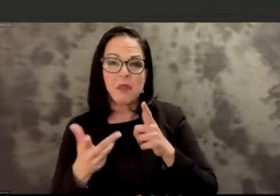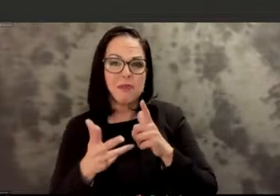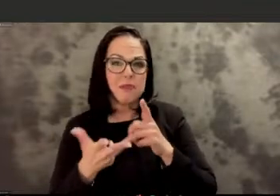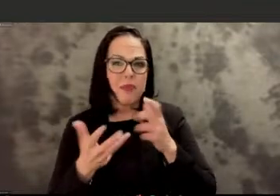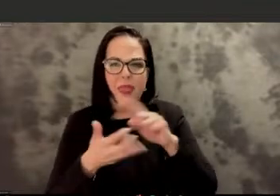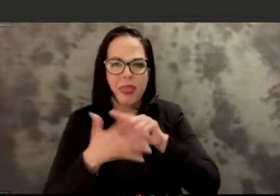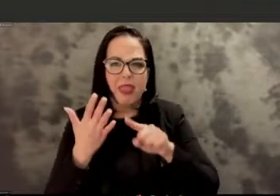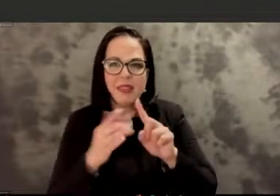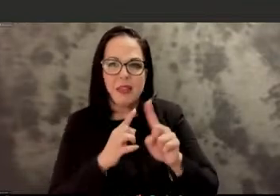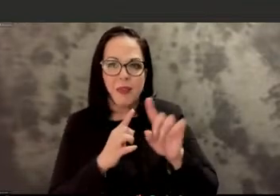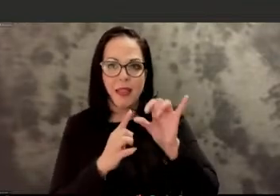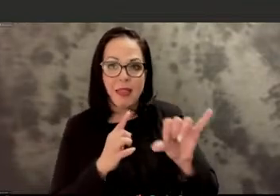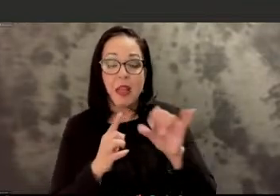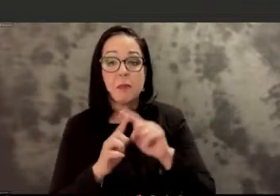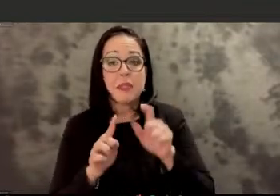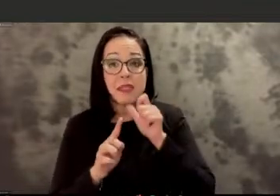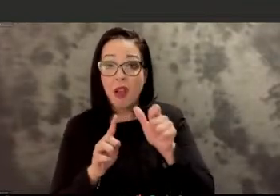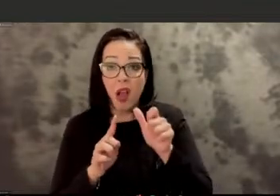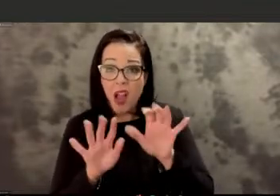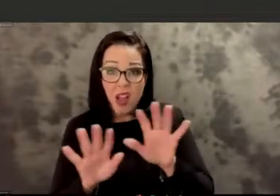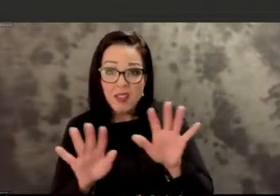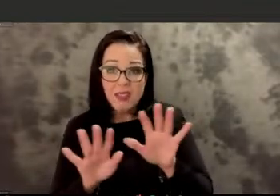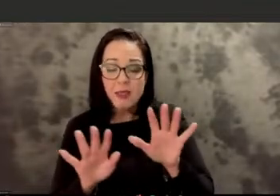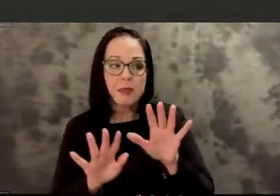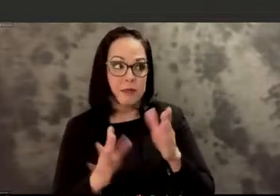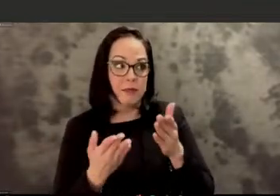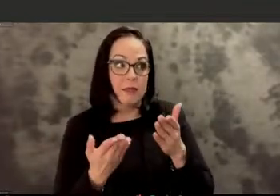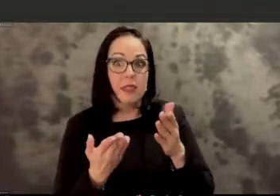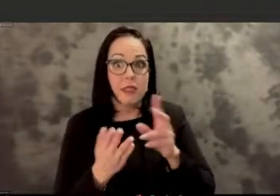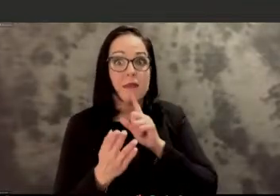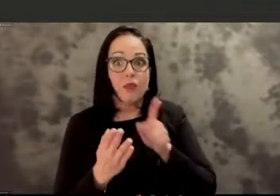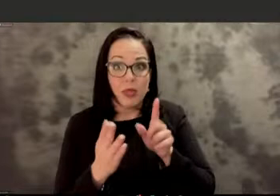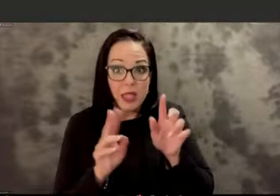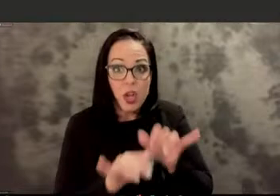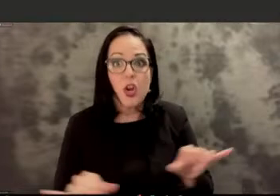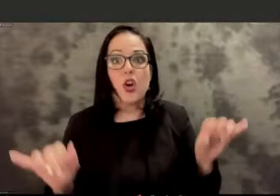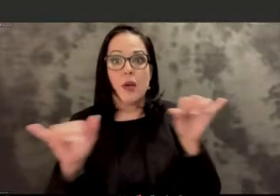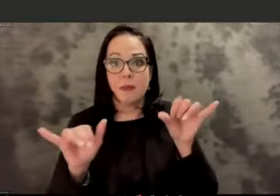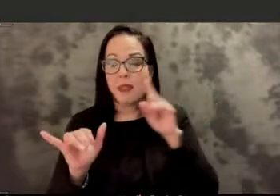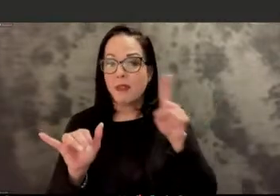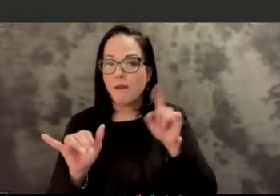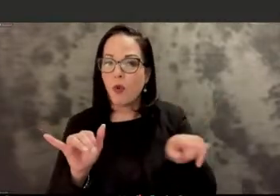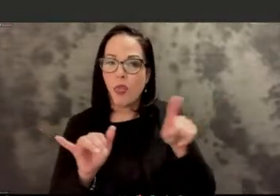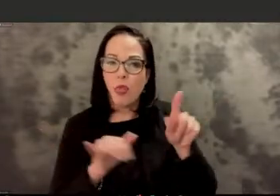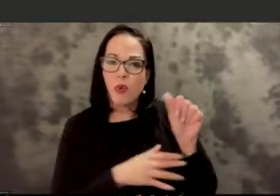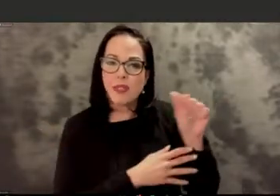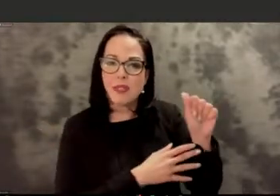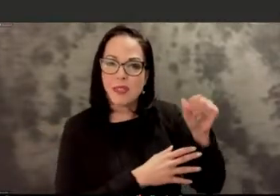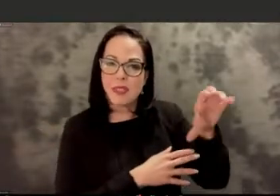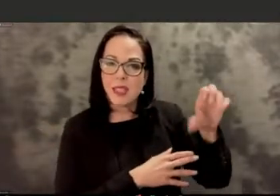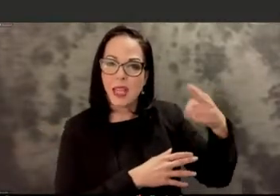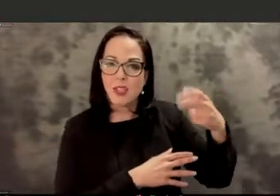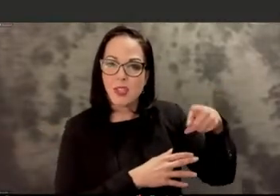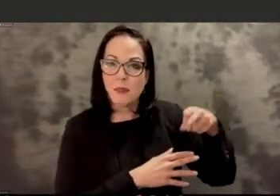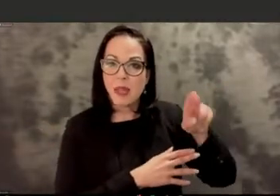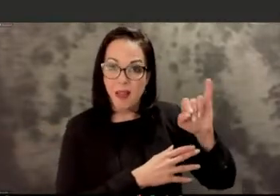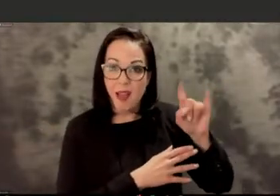is not uncommon for Asian Americans, Native Hawaiian Pacific Islanders to be victims of